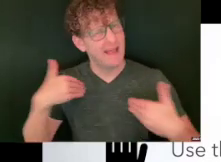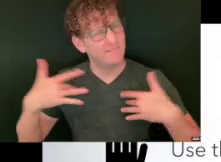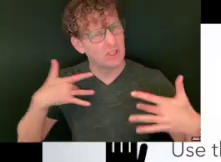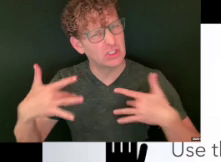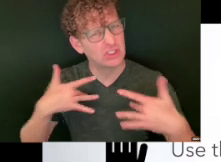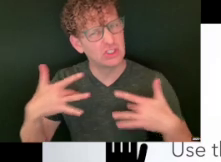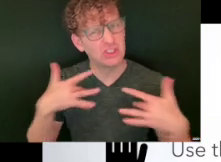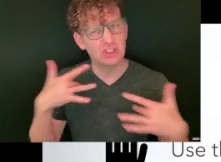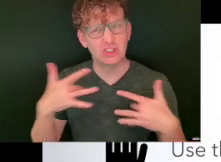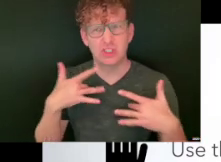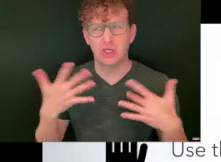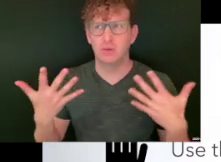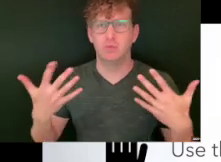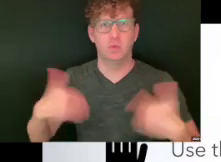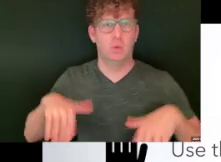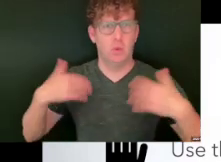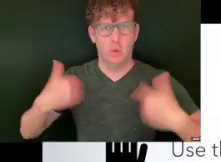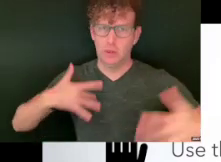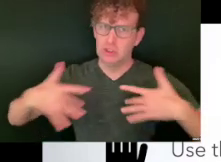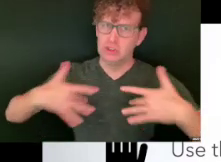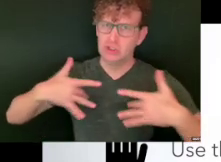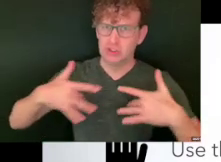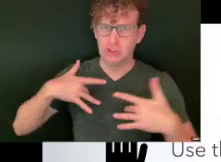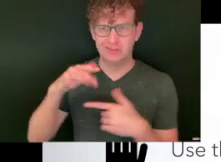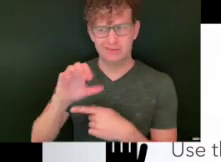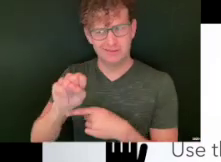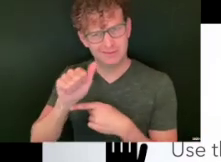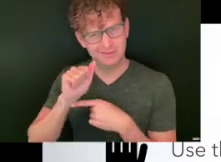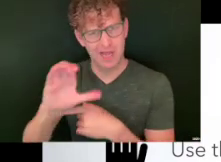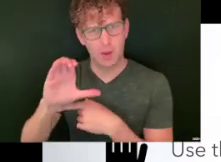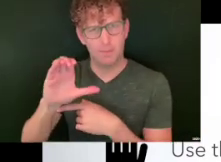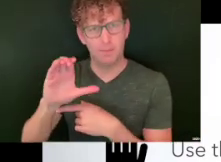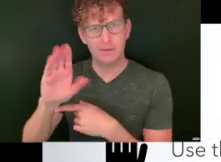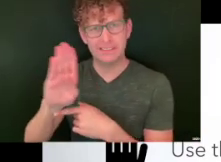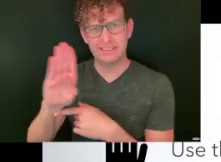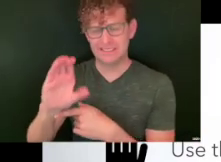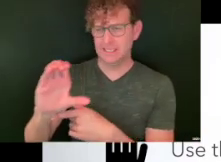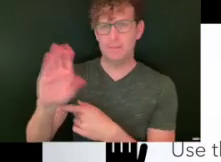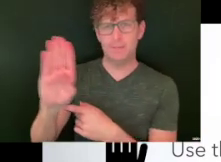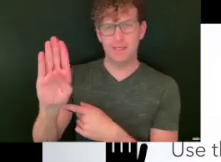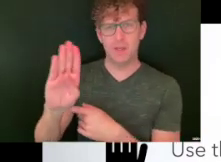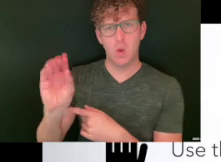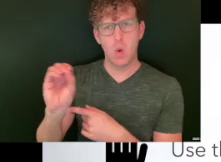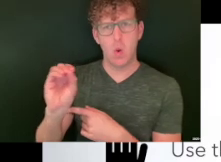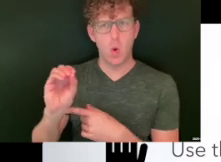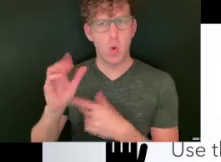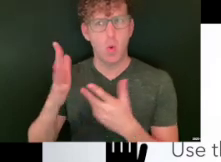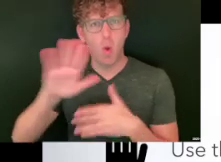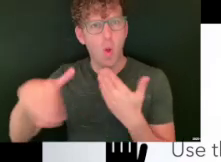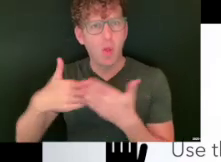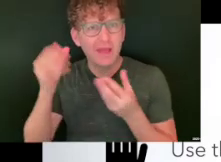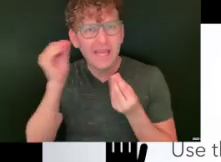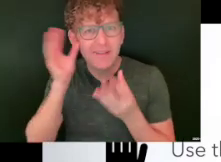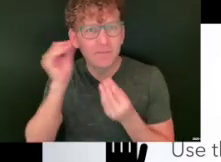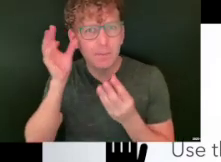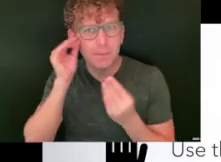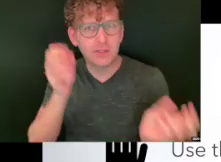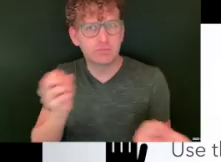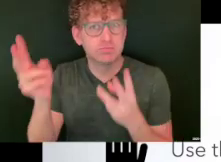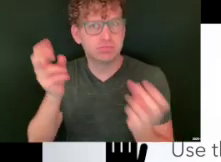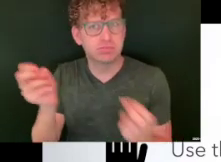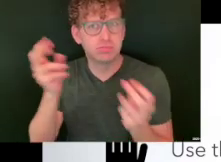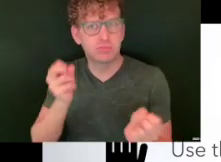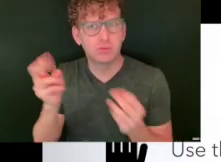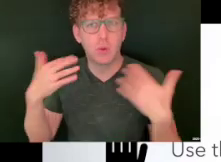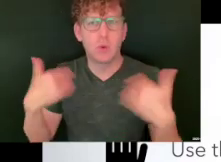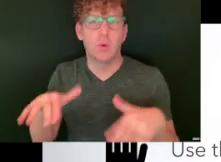Yes, thanks, Robert, for reading through that. So, hi, Lisa McCumber. I am the Chief for the Equitable Mobility Incentives